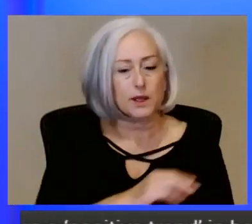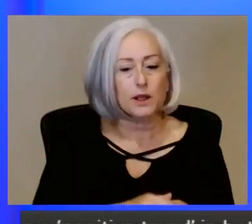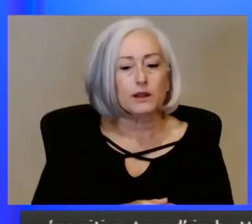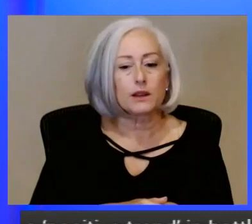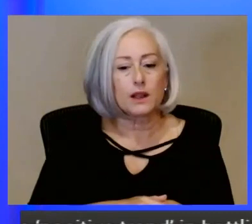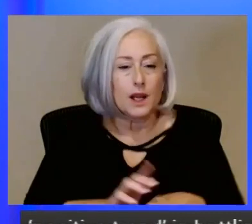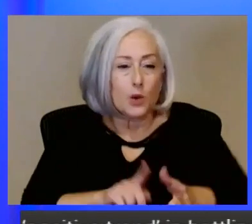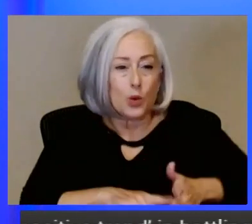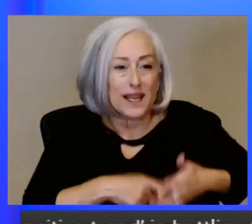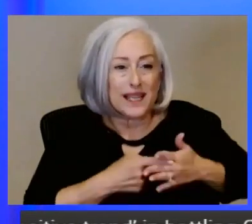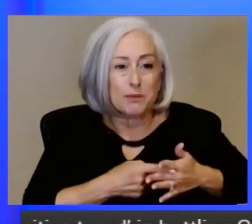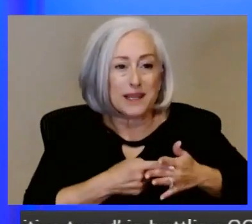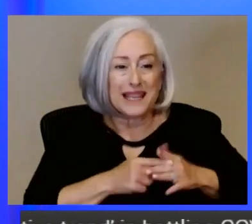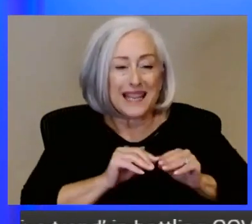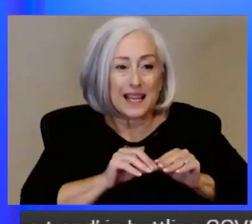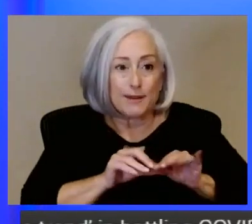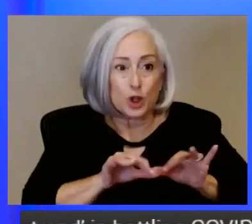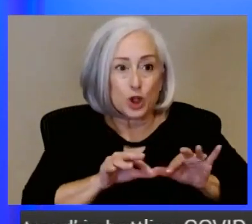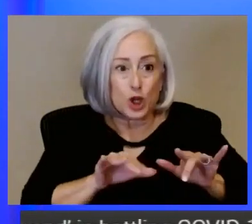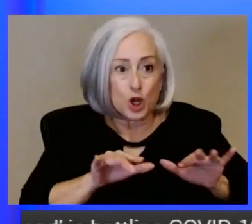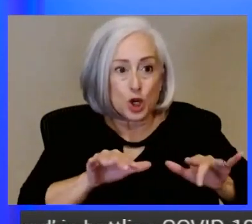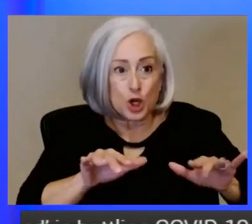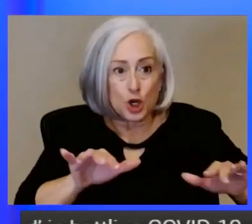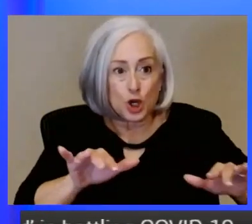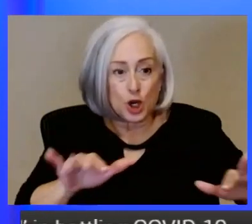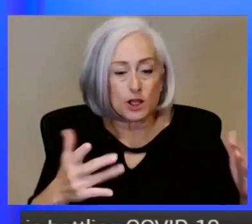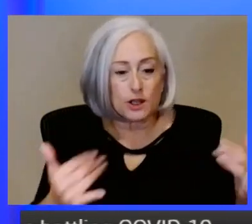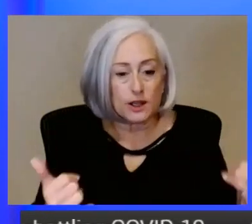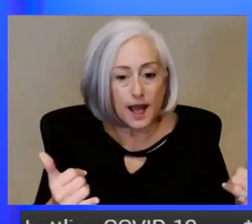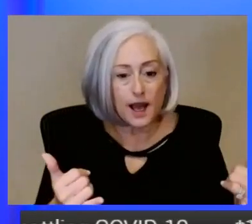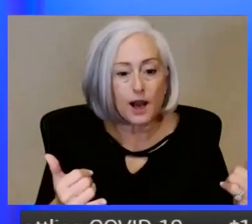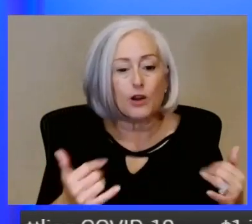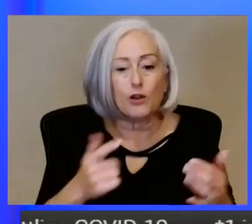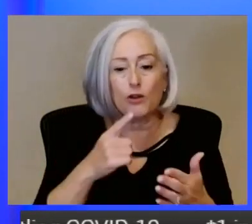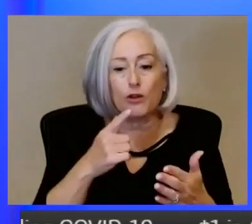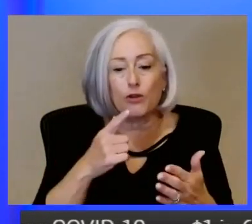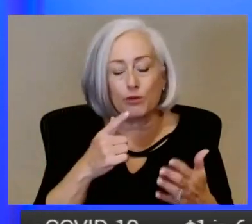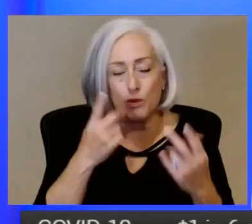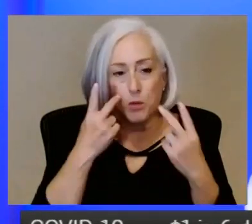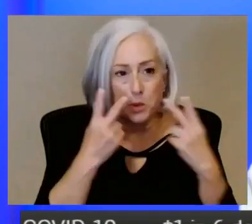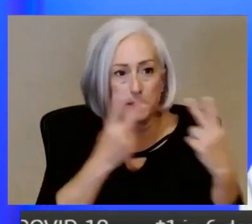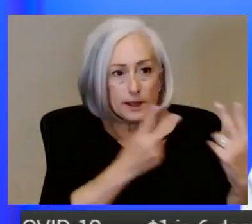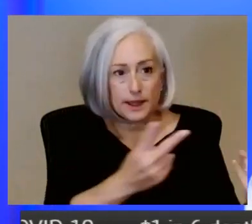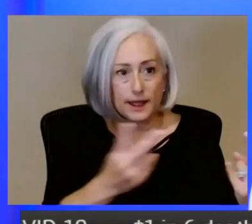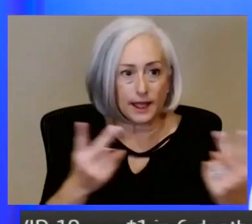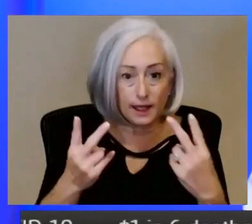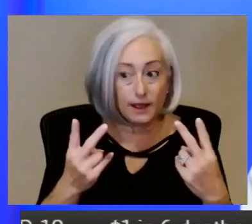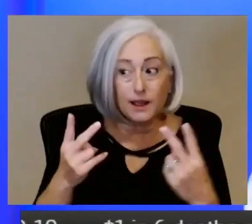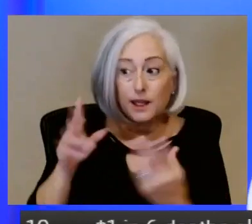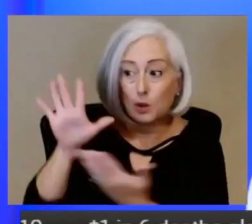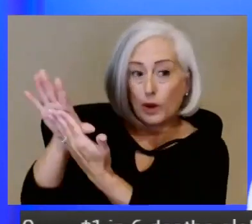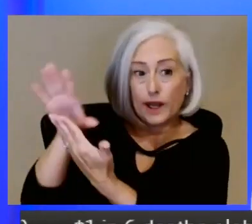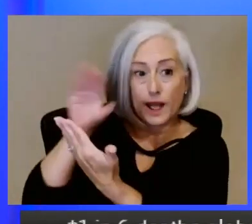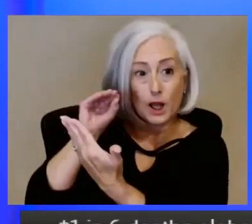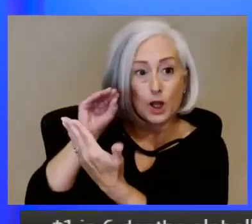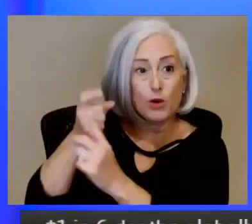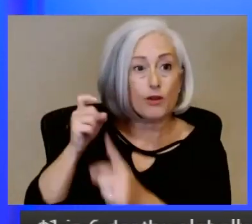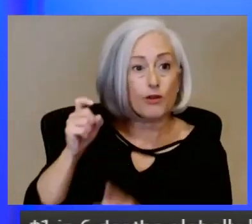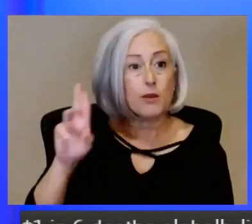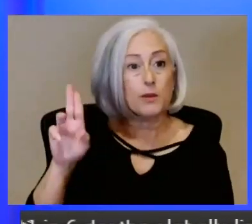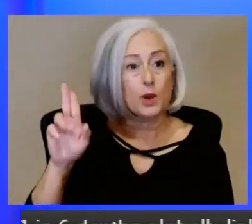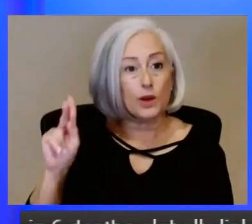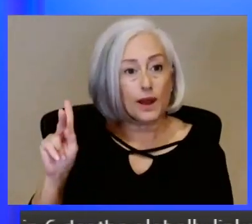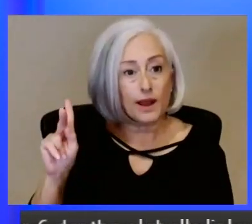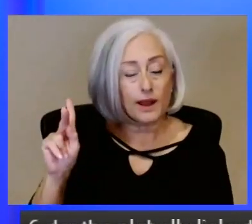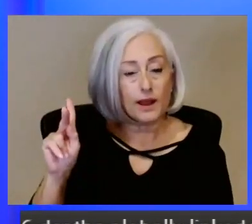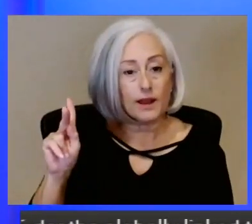from what we're seeing. But hopefully, as we can take some lessons from the UK and South Africa and know that hopefully